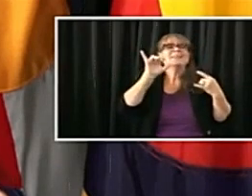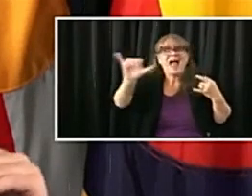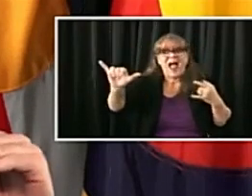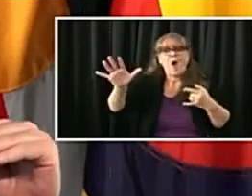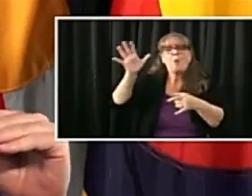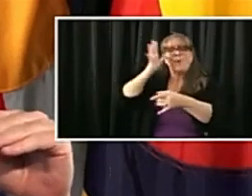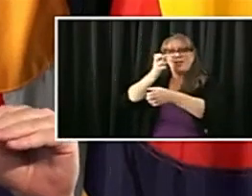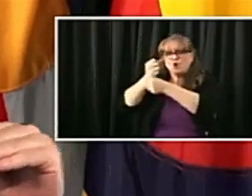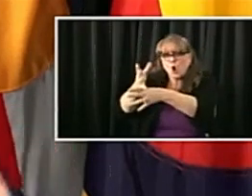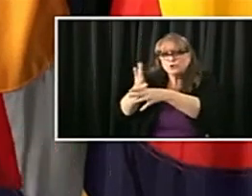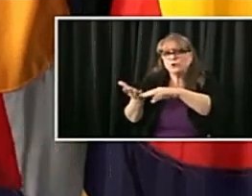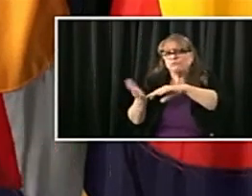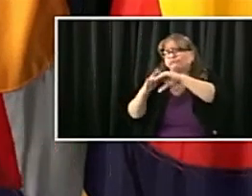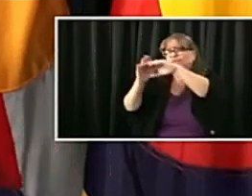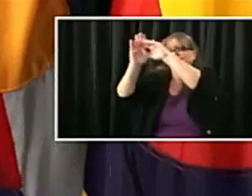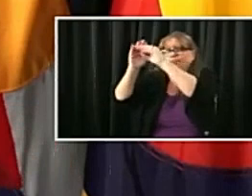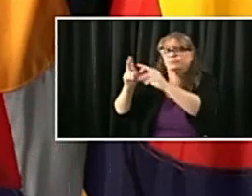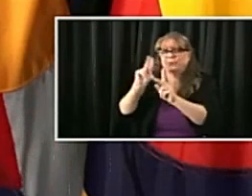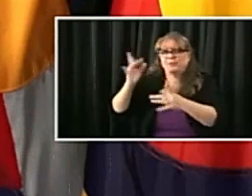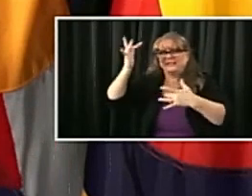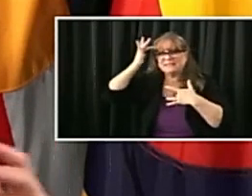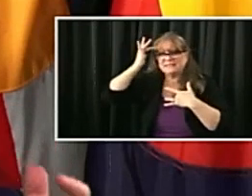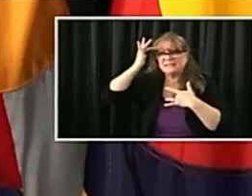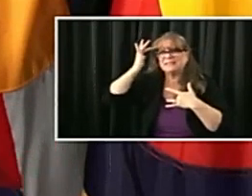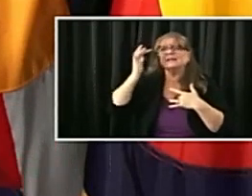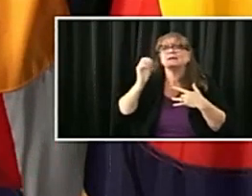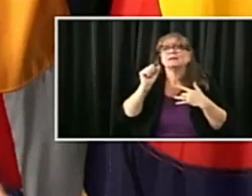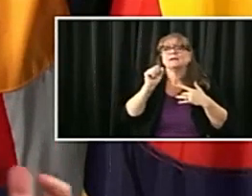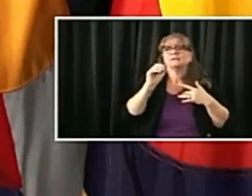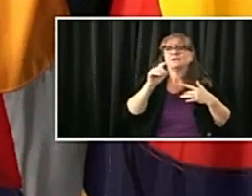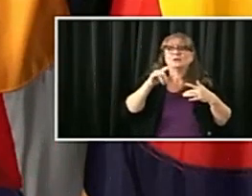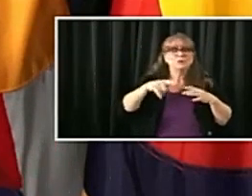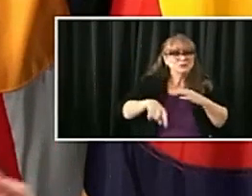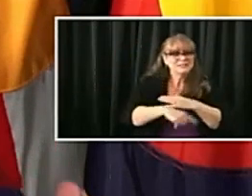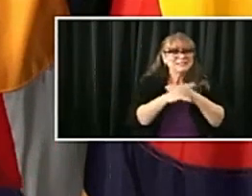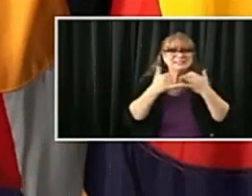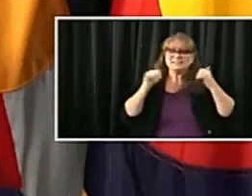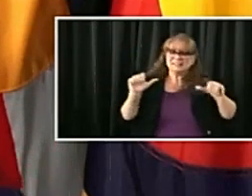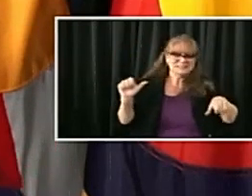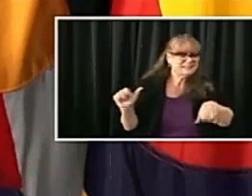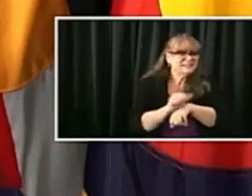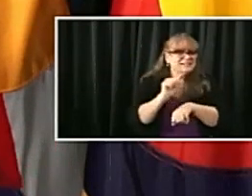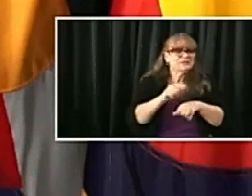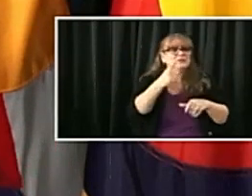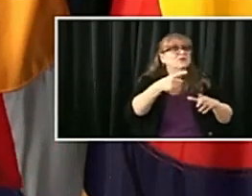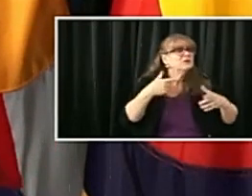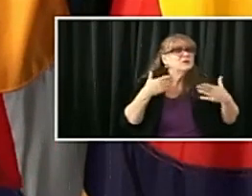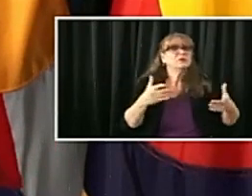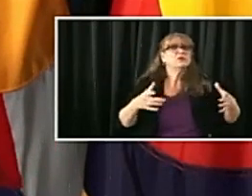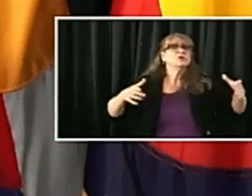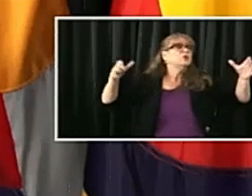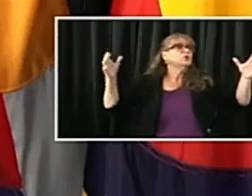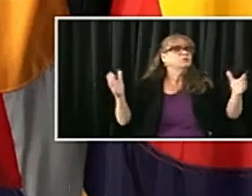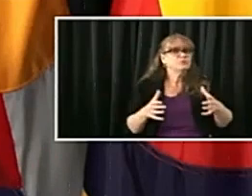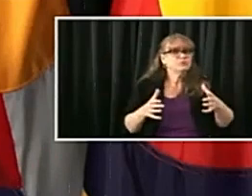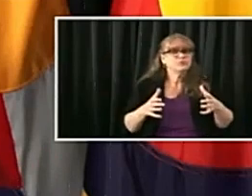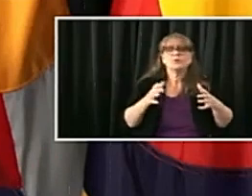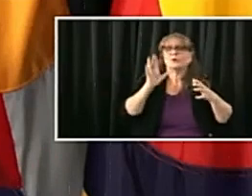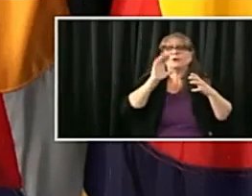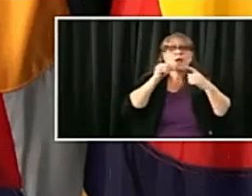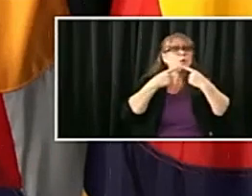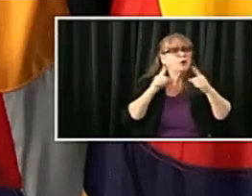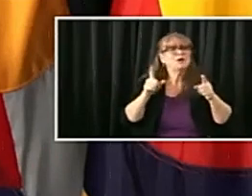right now, a lot of danger in socializing and getting together or not wearing masks. So as more and more people